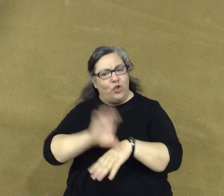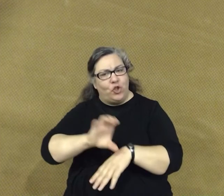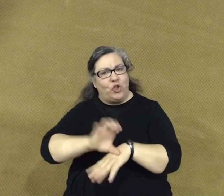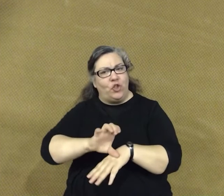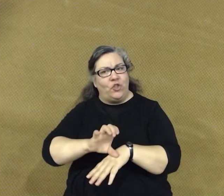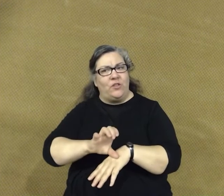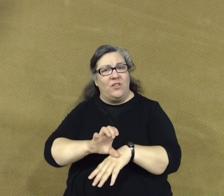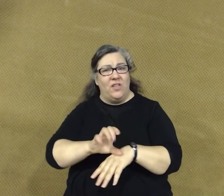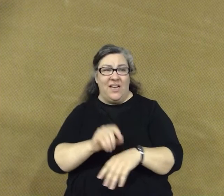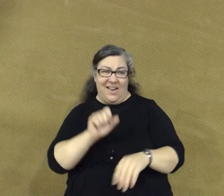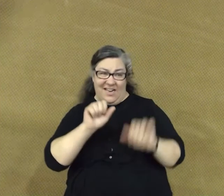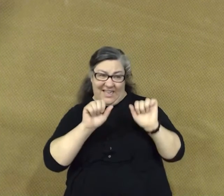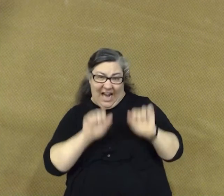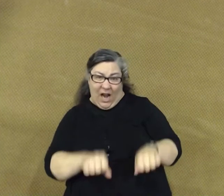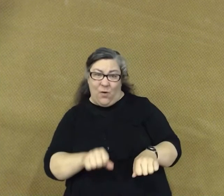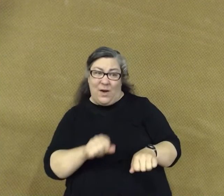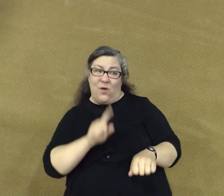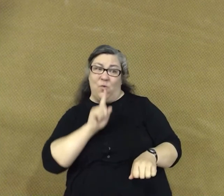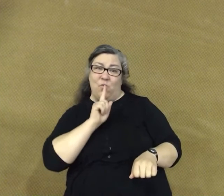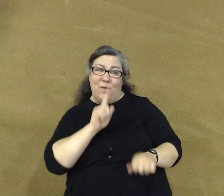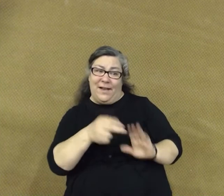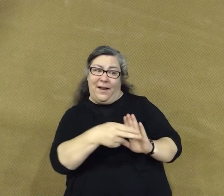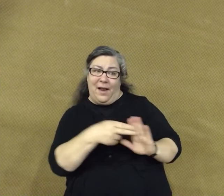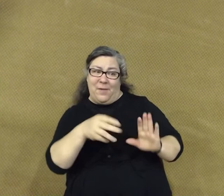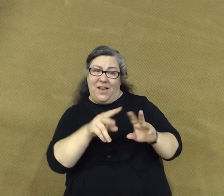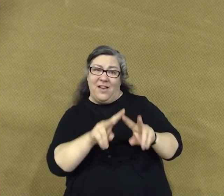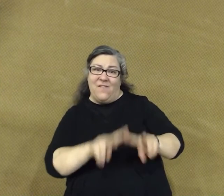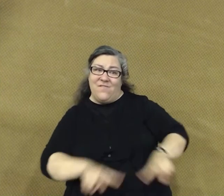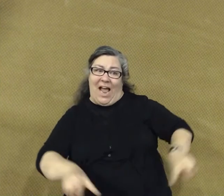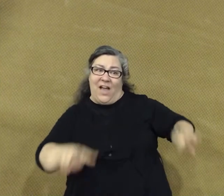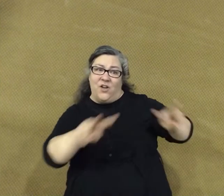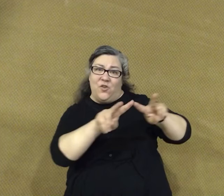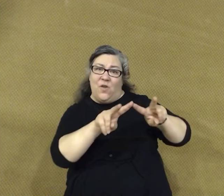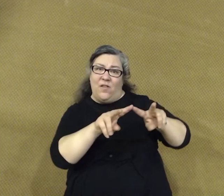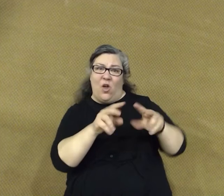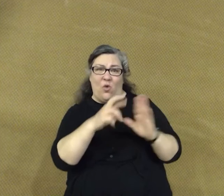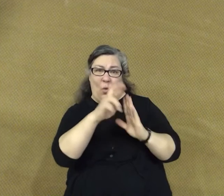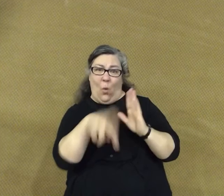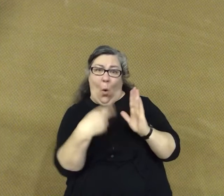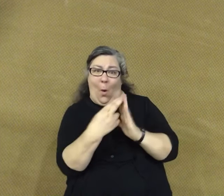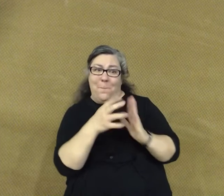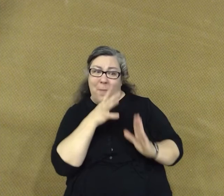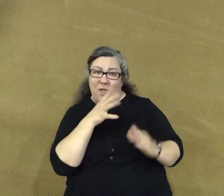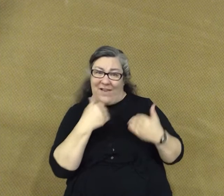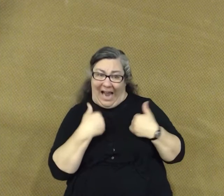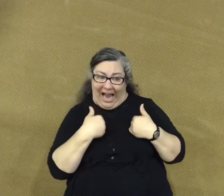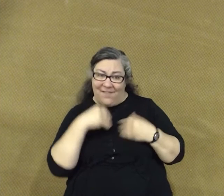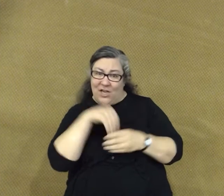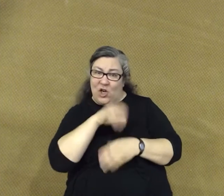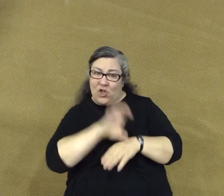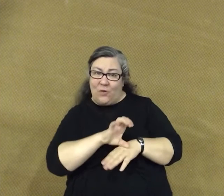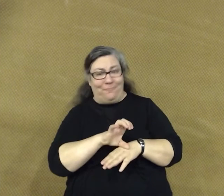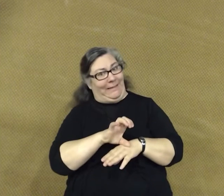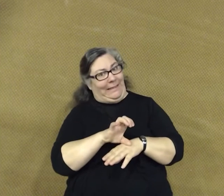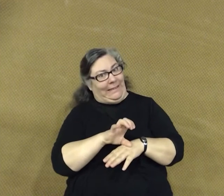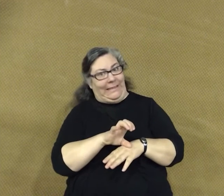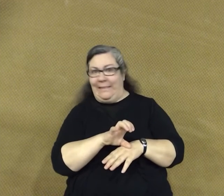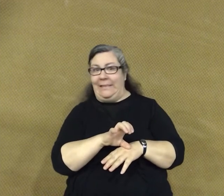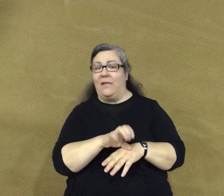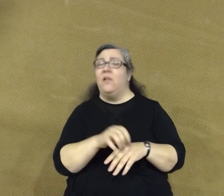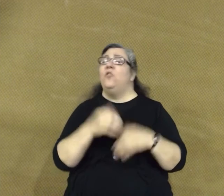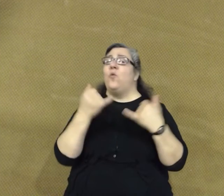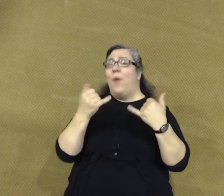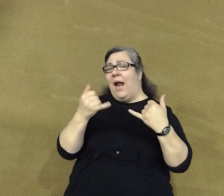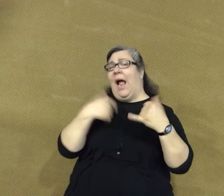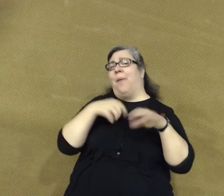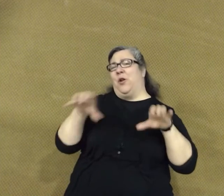really place a value on the important role that mothers play in our congregation. And we celebrate. I want to do something right